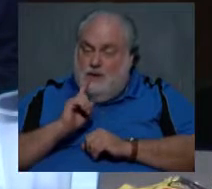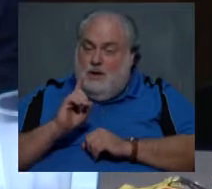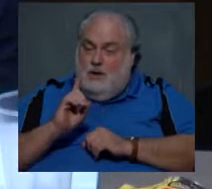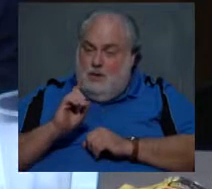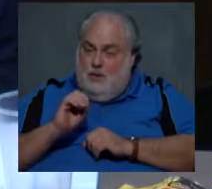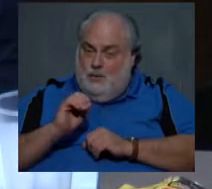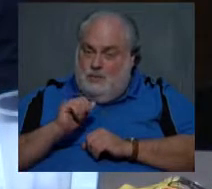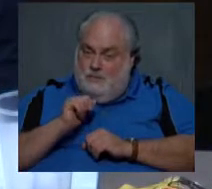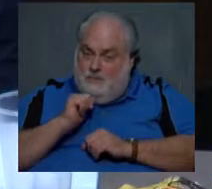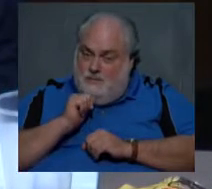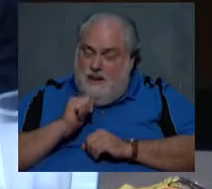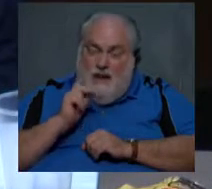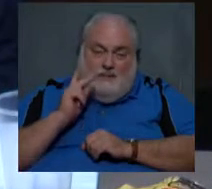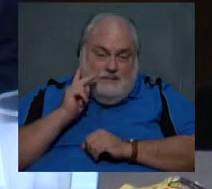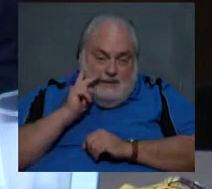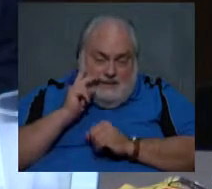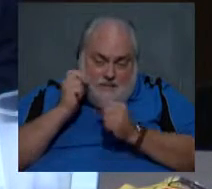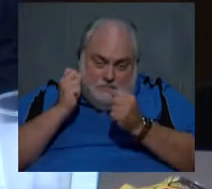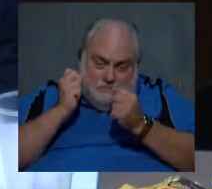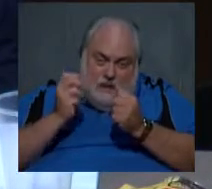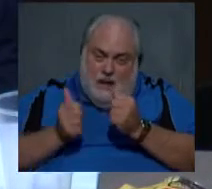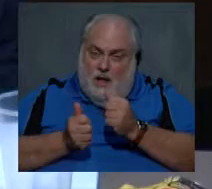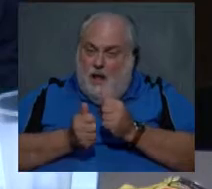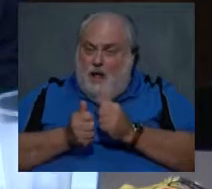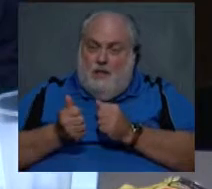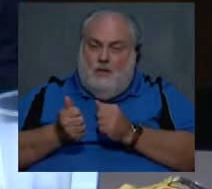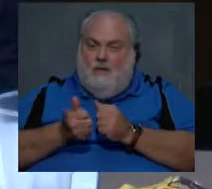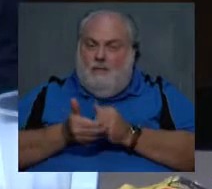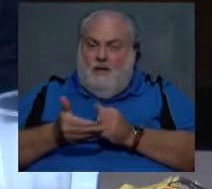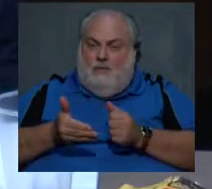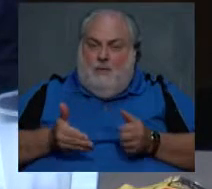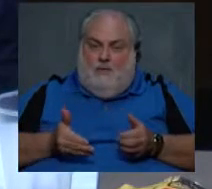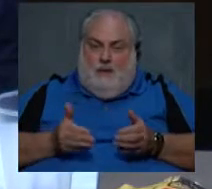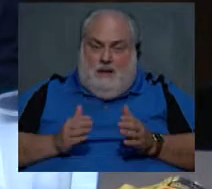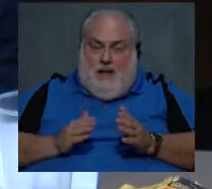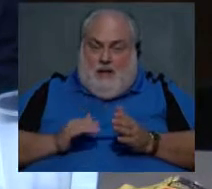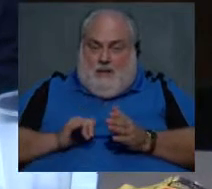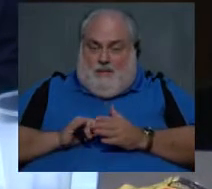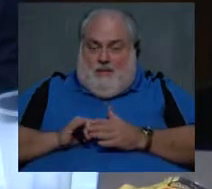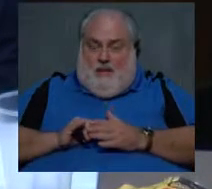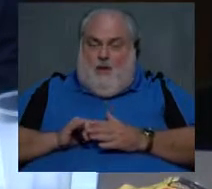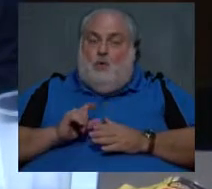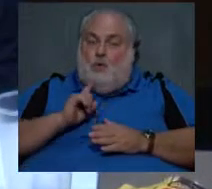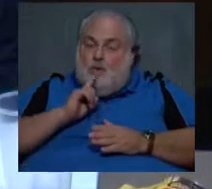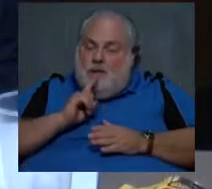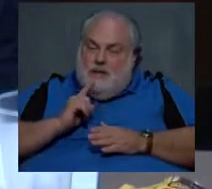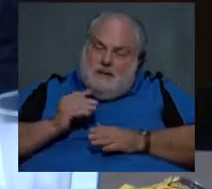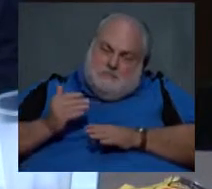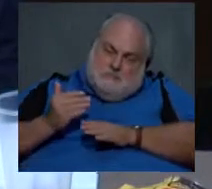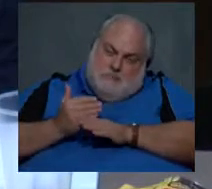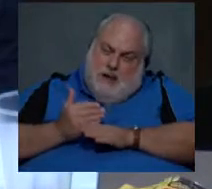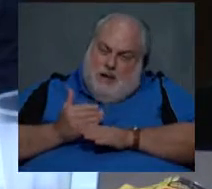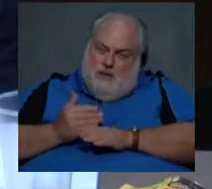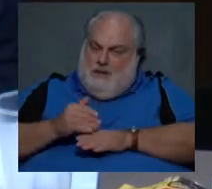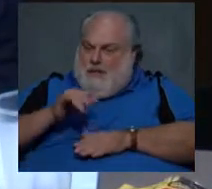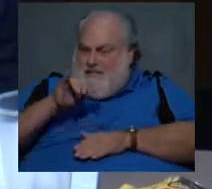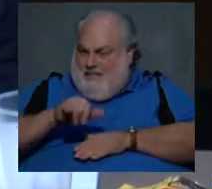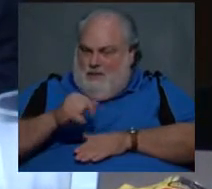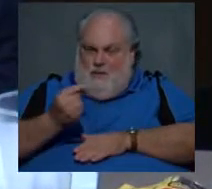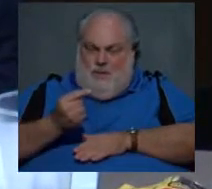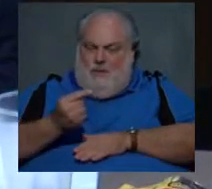And like I said, I've seen so many other things that we've allowed that really bothered me. This doesn't bother me.